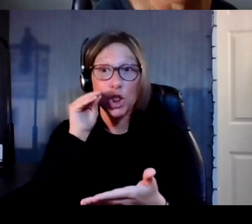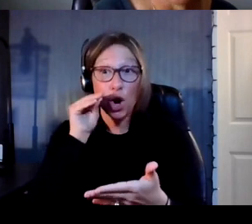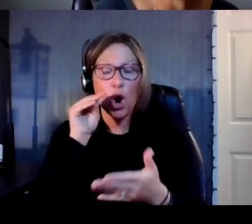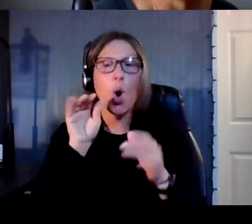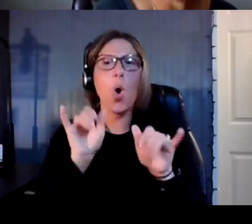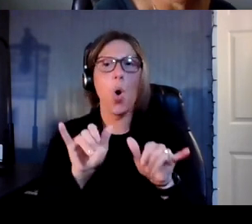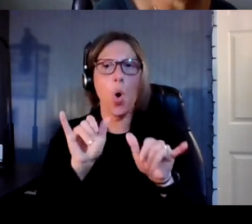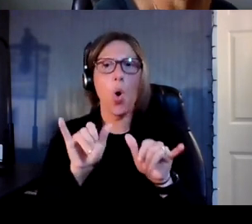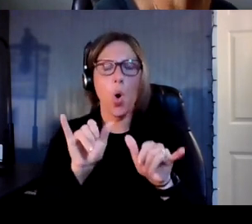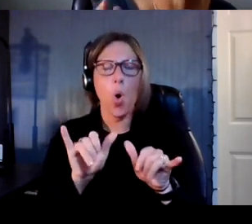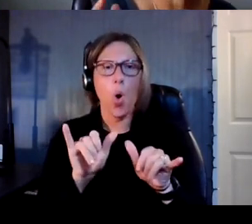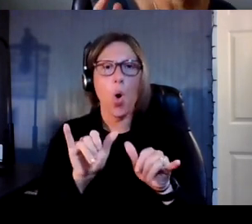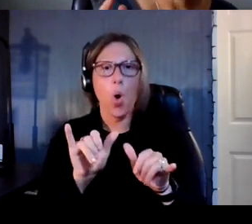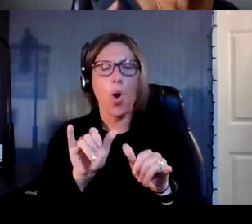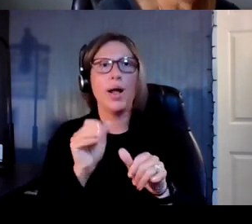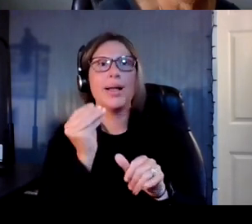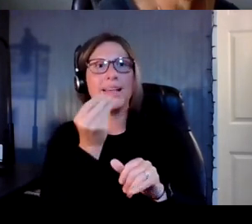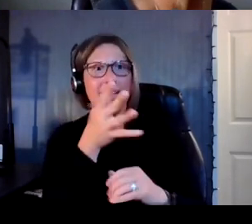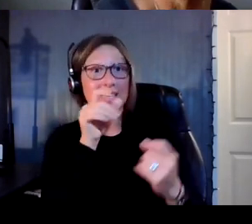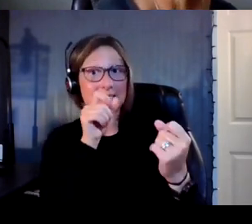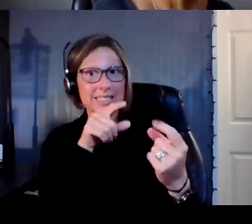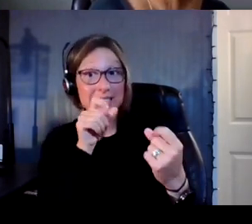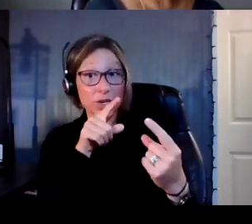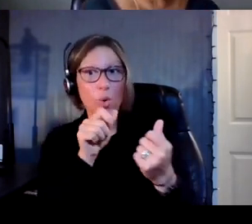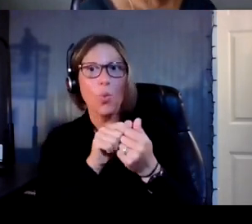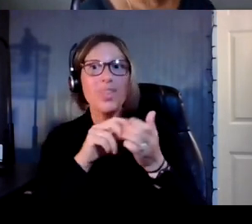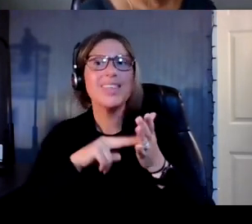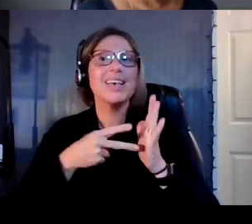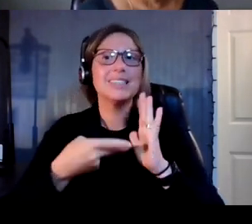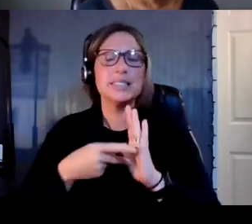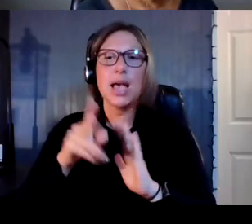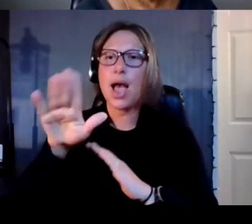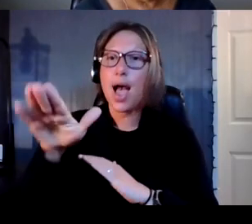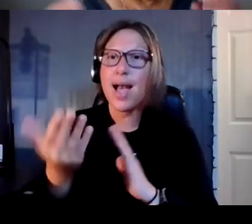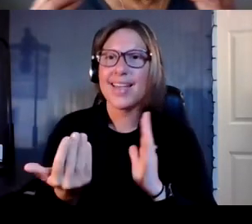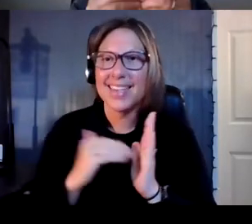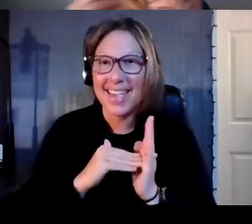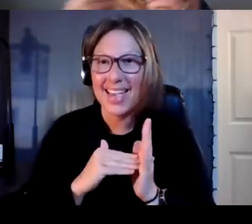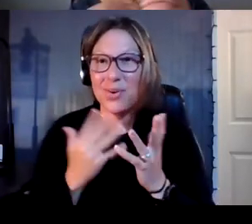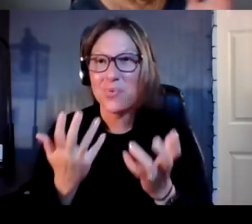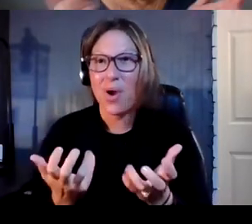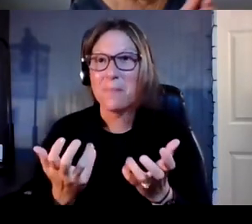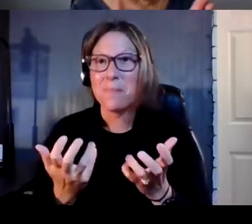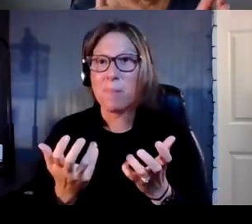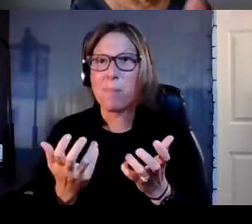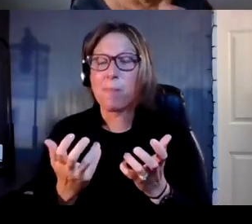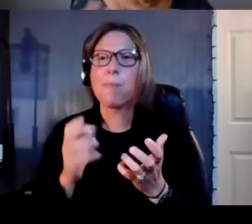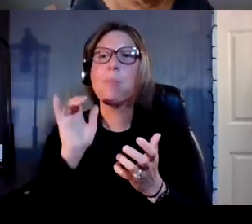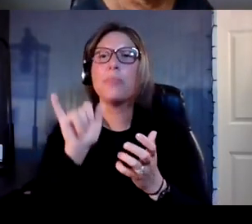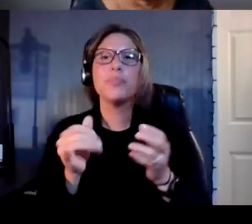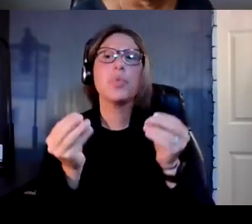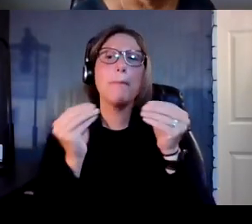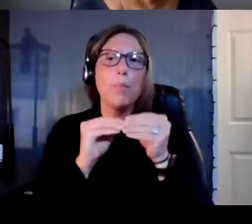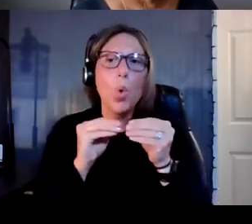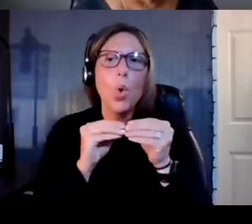of asking the partner to repeat the activity or do it again. You know, that's where that more or again